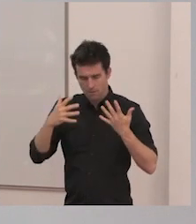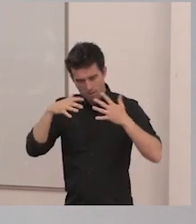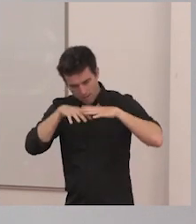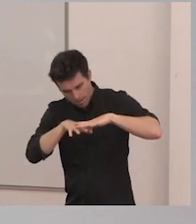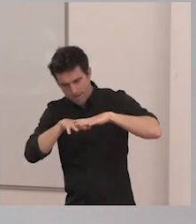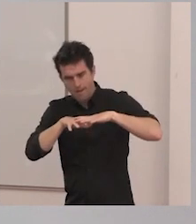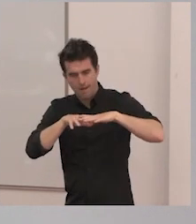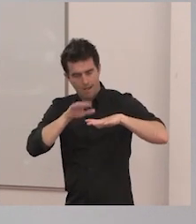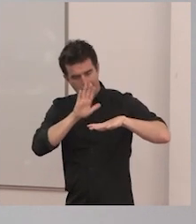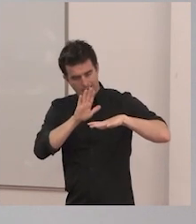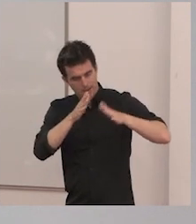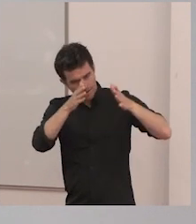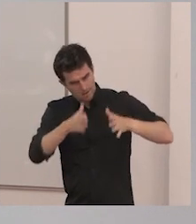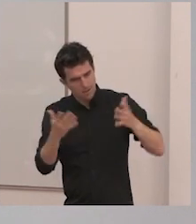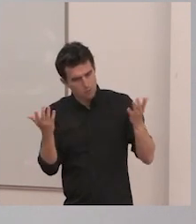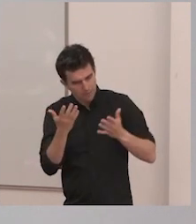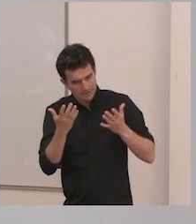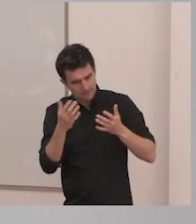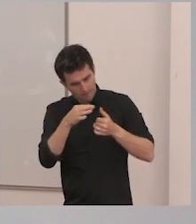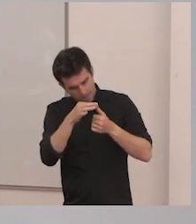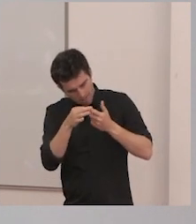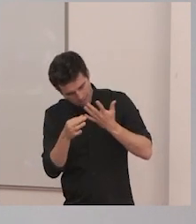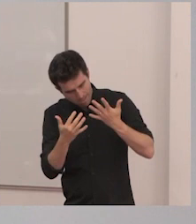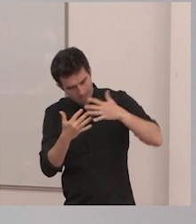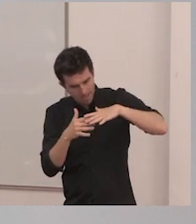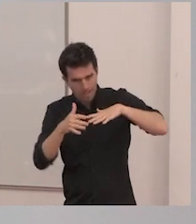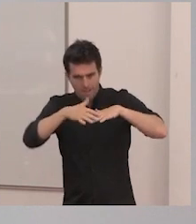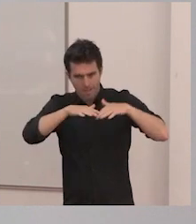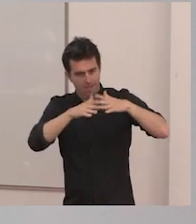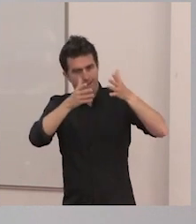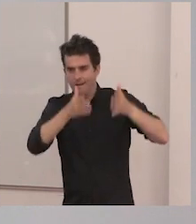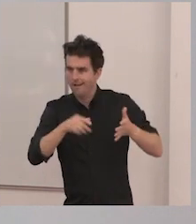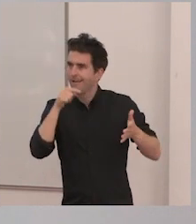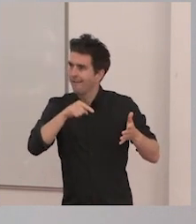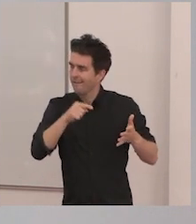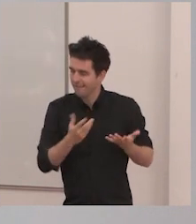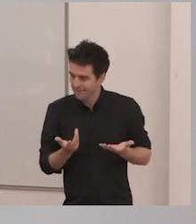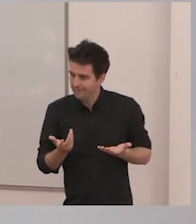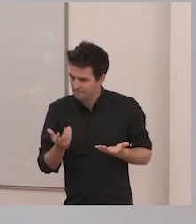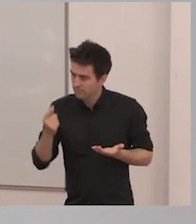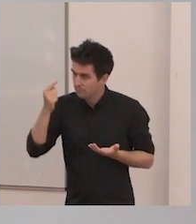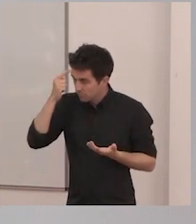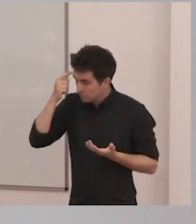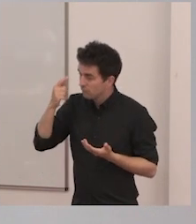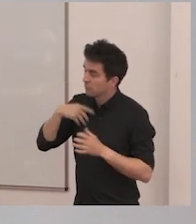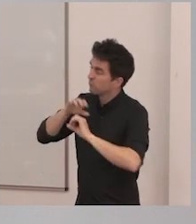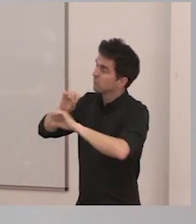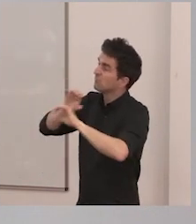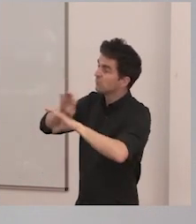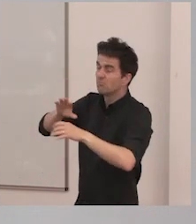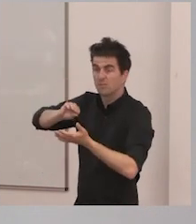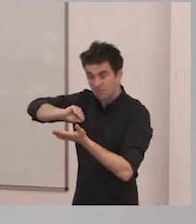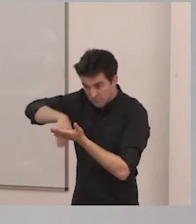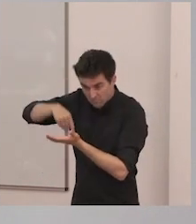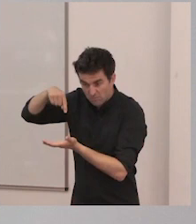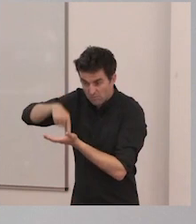identity and recognises that this can result in intersectional discrimination and